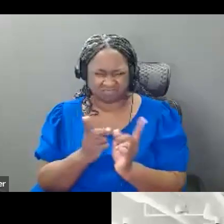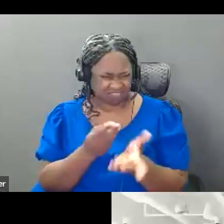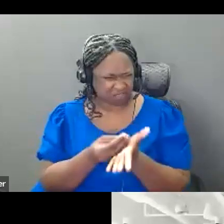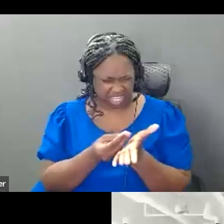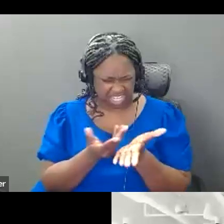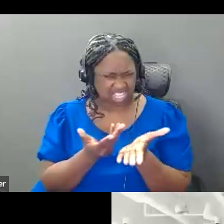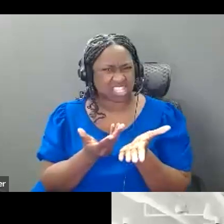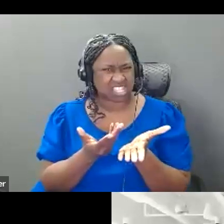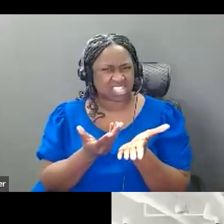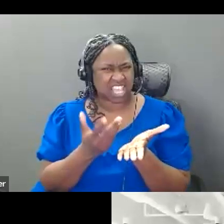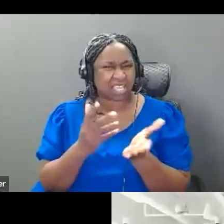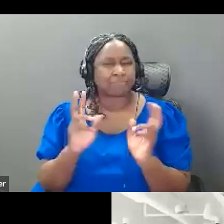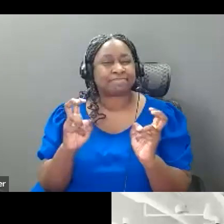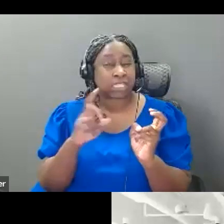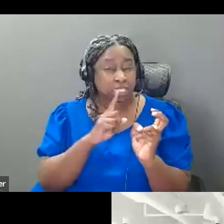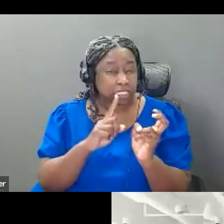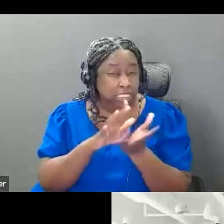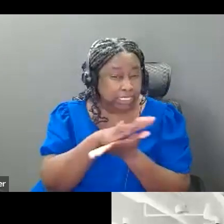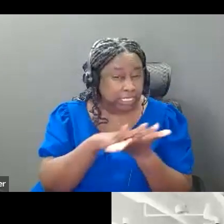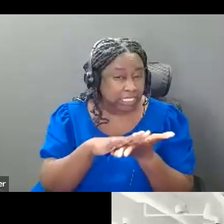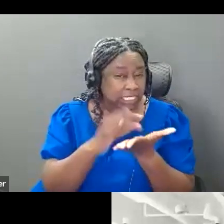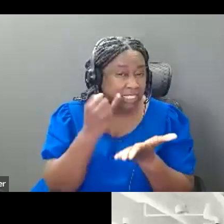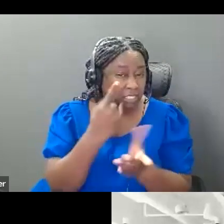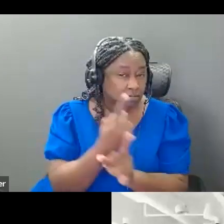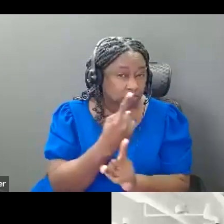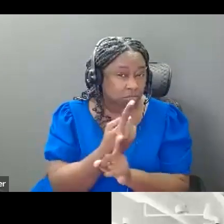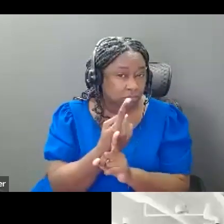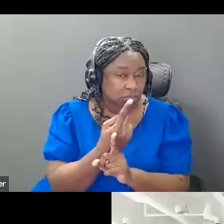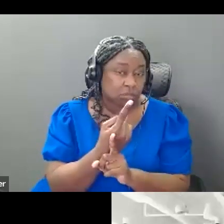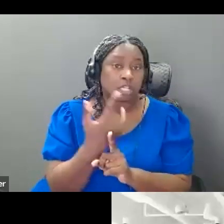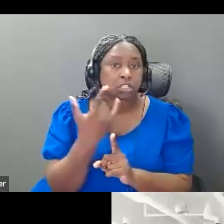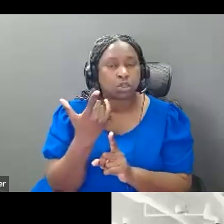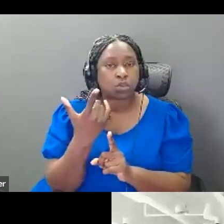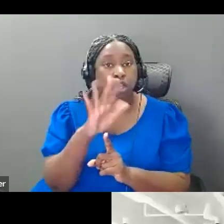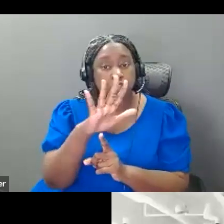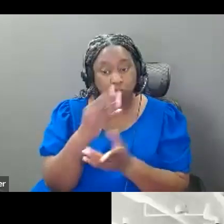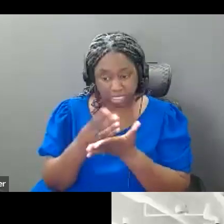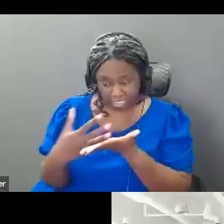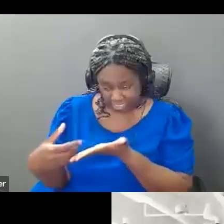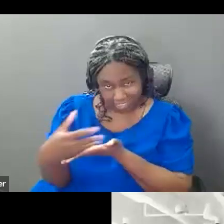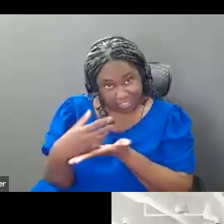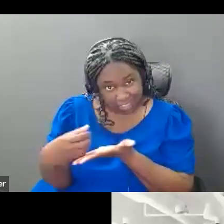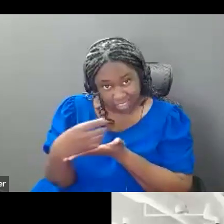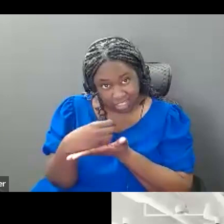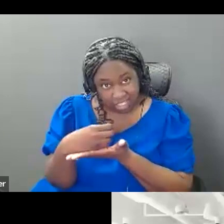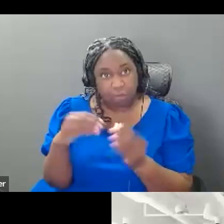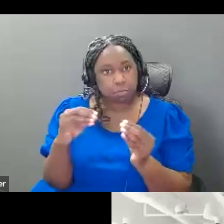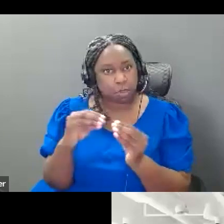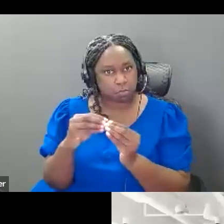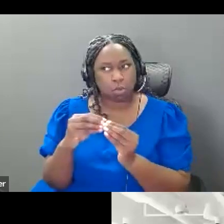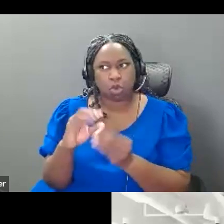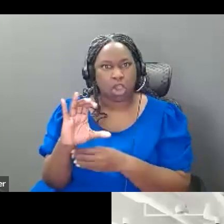then that you've gotten? And so it may mean that you get less money, but it's cleaner. Right. And so from a